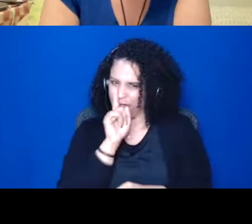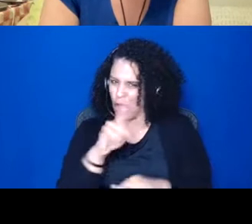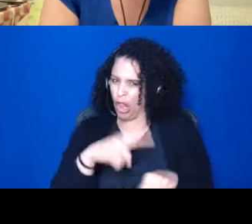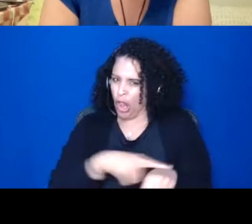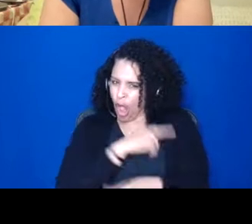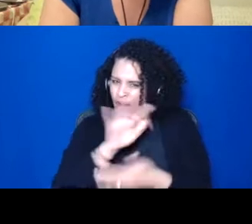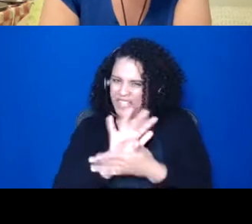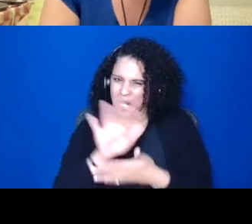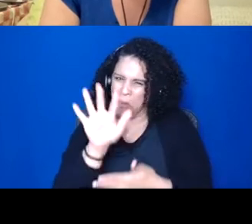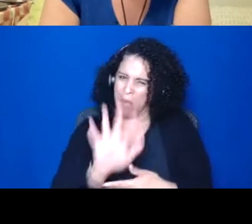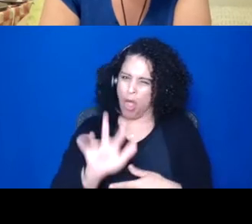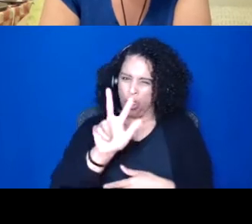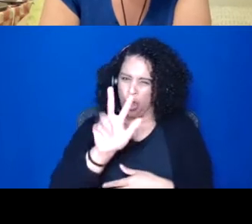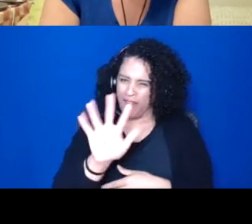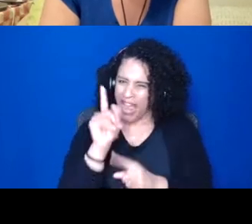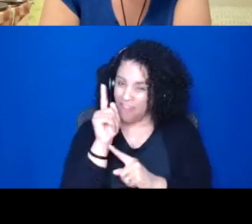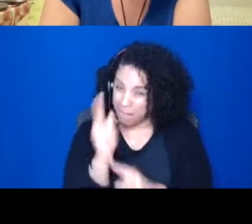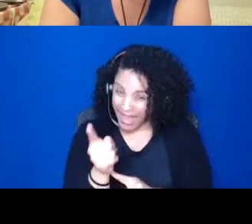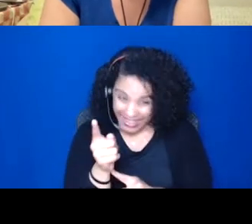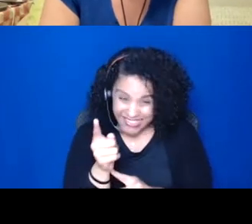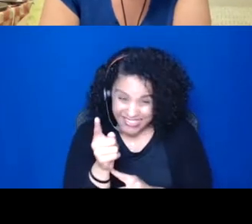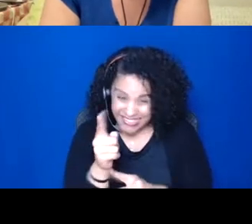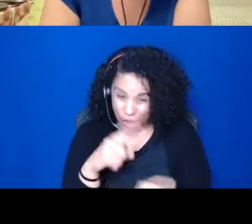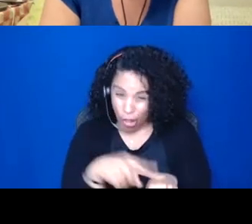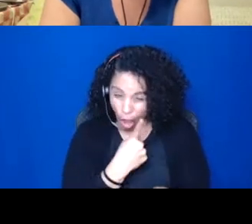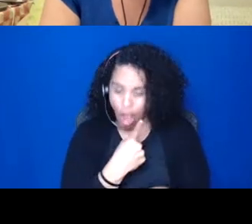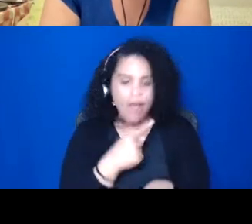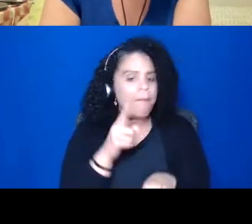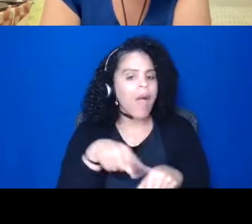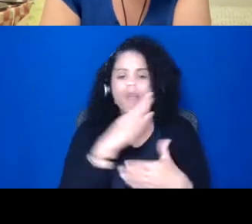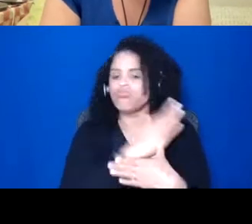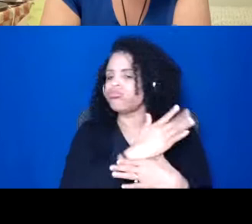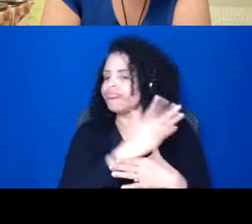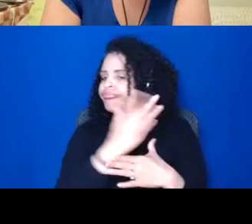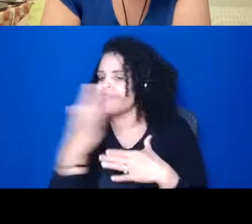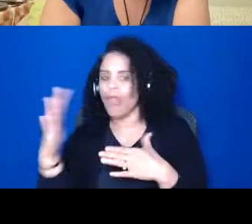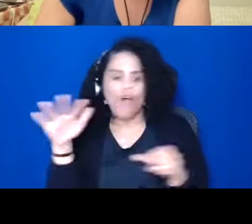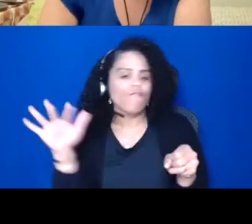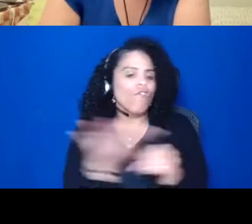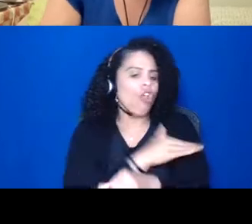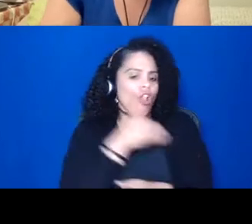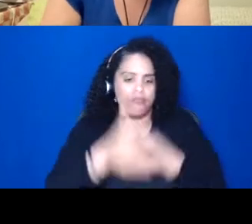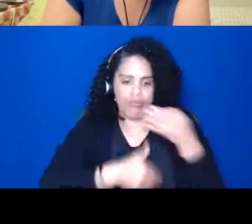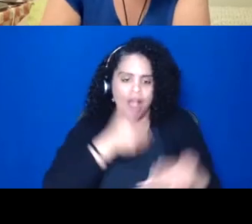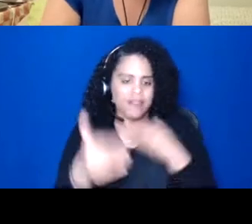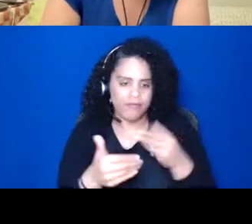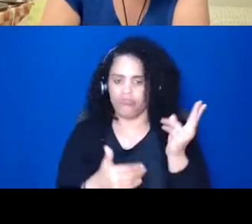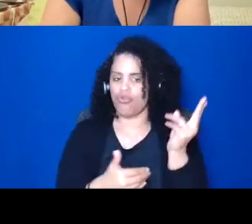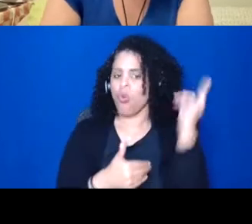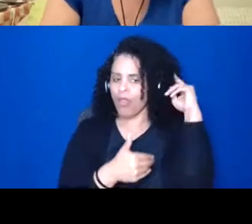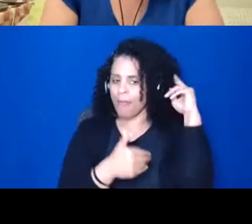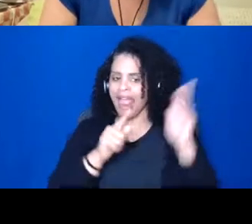about 35 minutes long, but it goes through the entire process of the cochlear implant